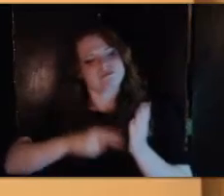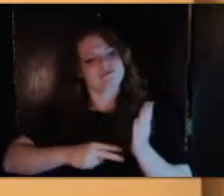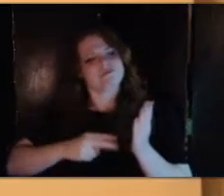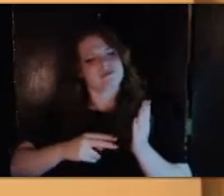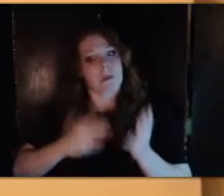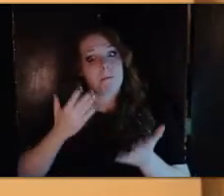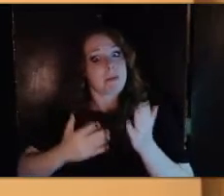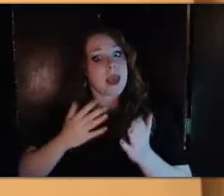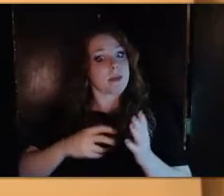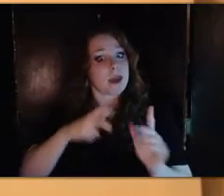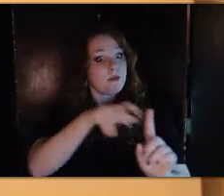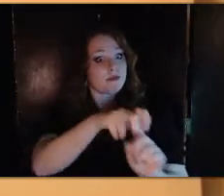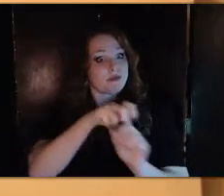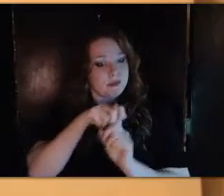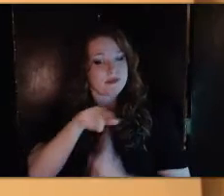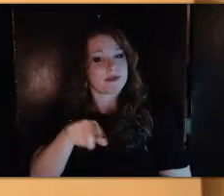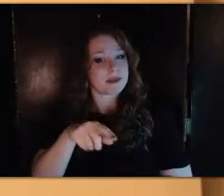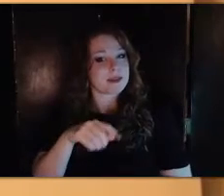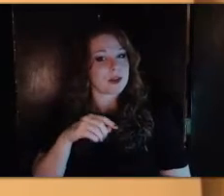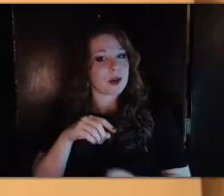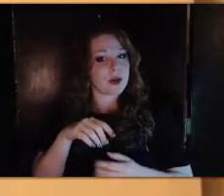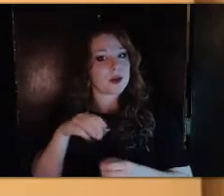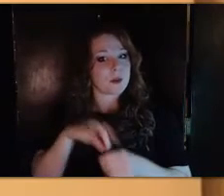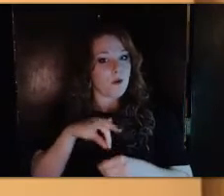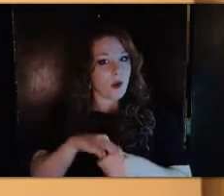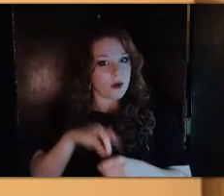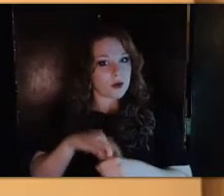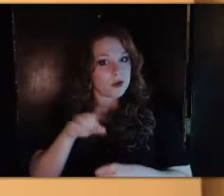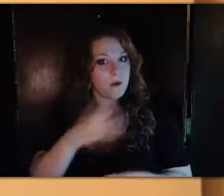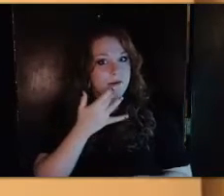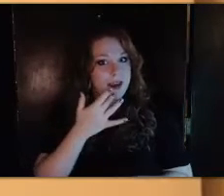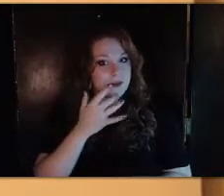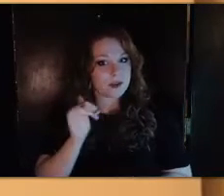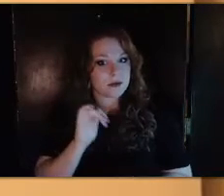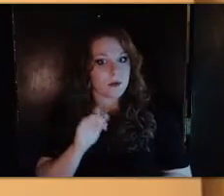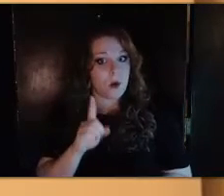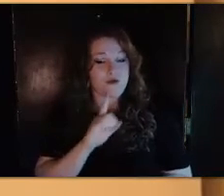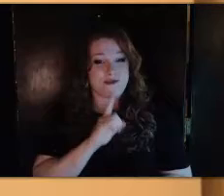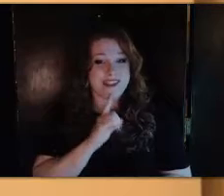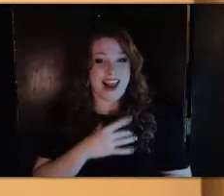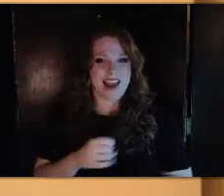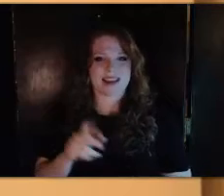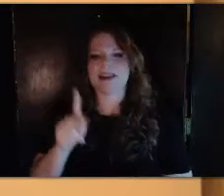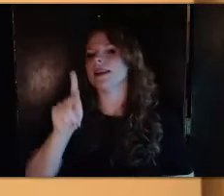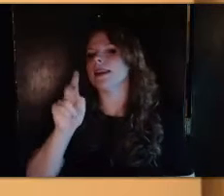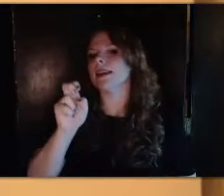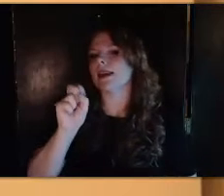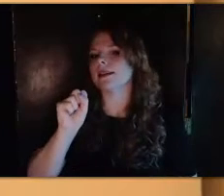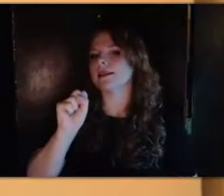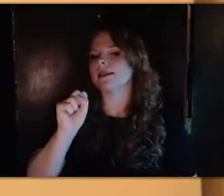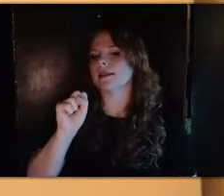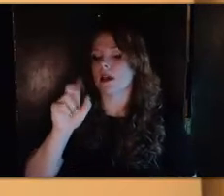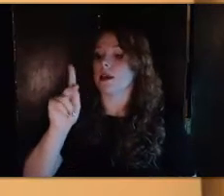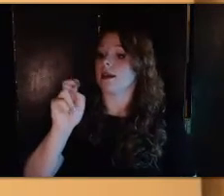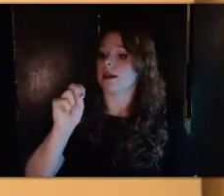Hey, we may poll you in the coming weeks to learn your favorites too. But here's one we really like from Hensley at Lincoln